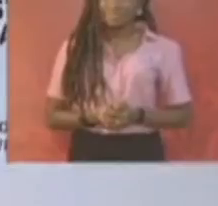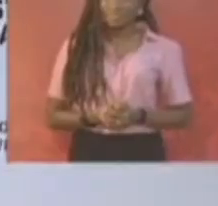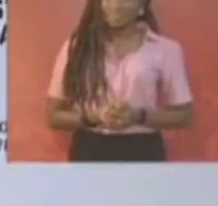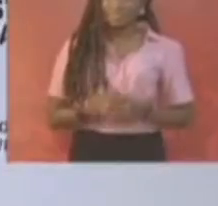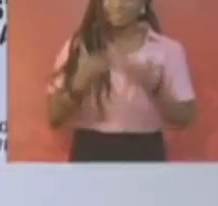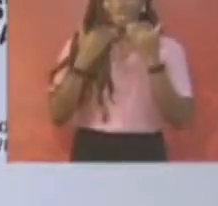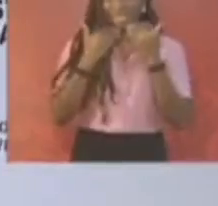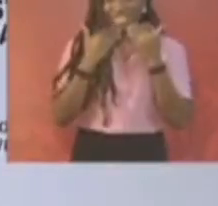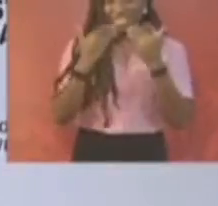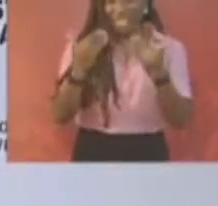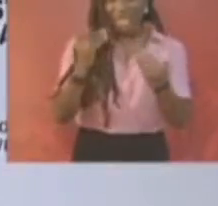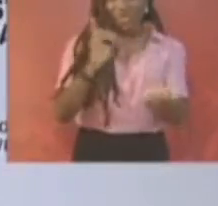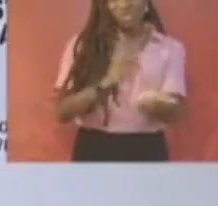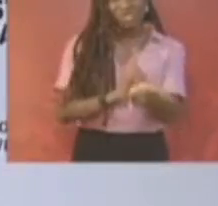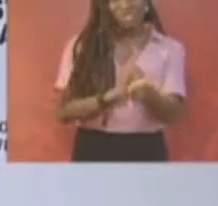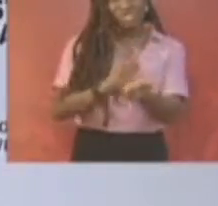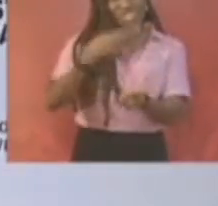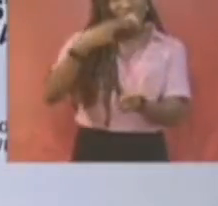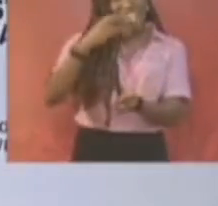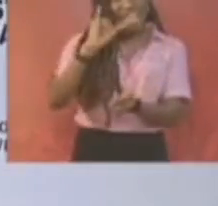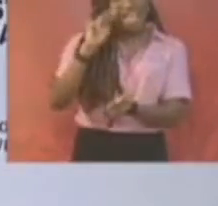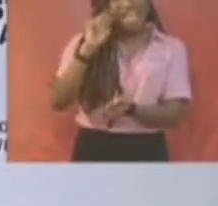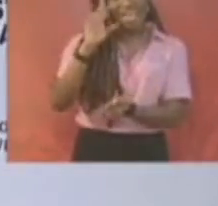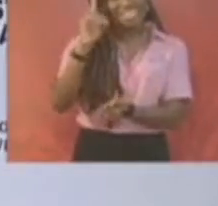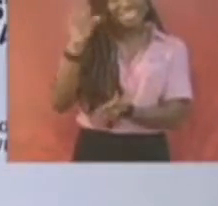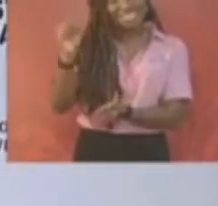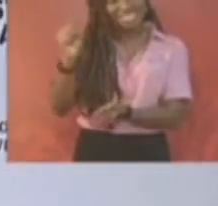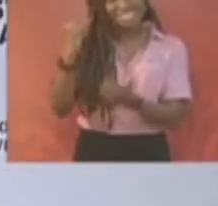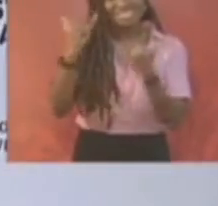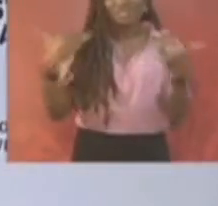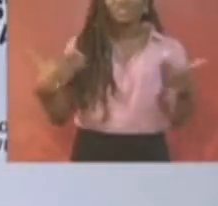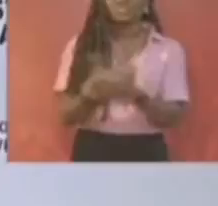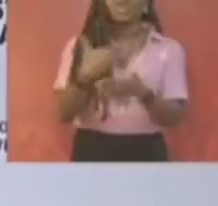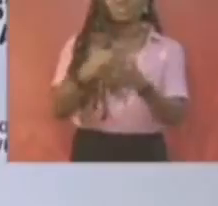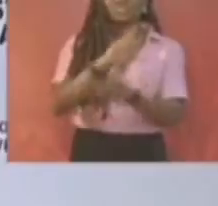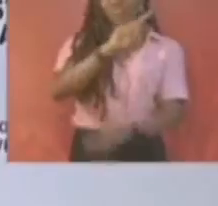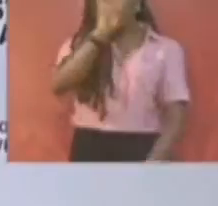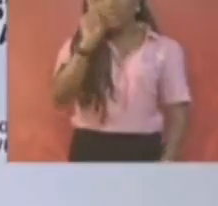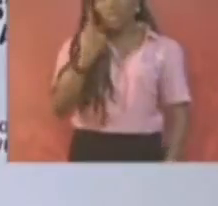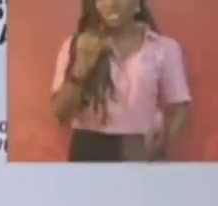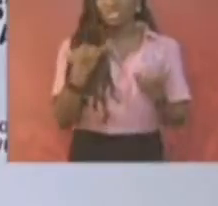Thank you, Dr. Hines. We now go to CL Communications.